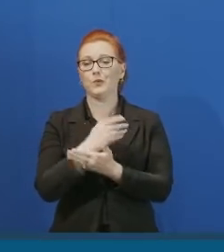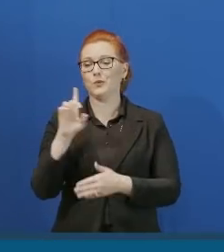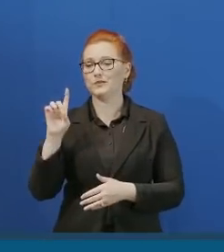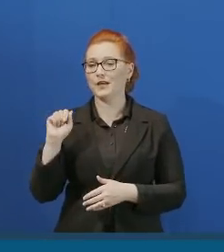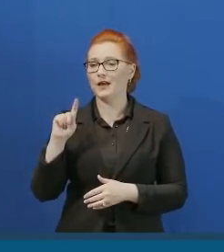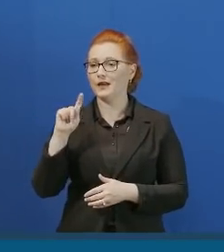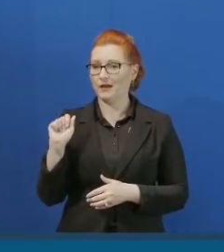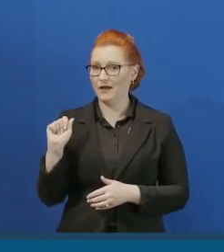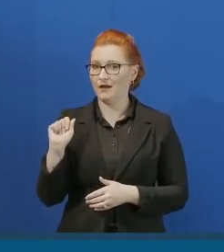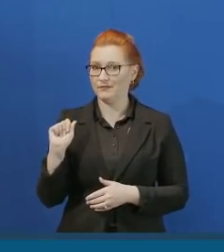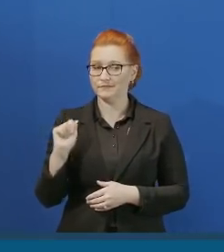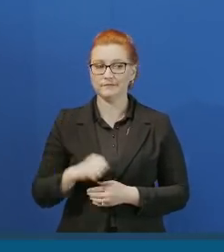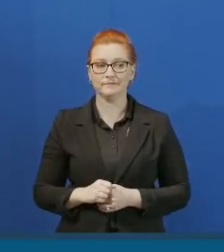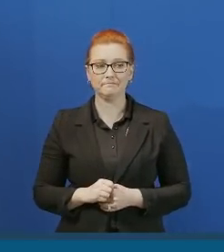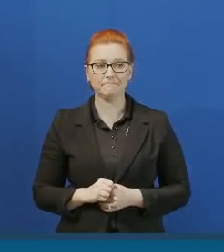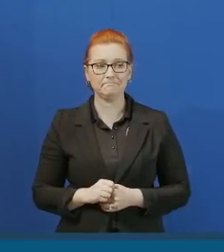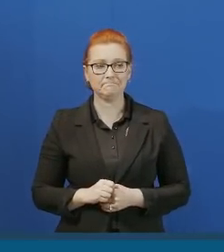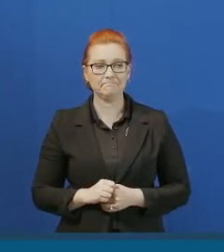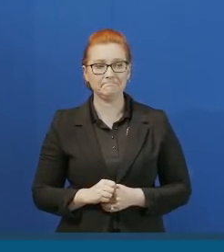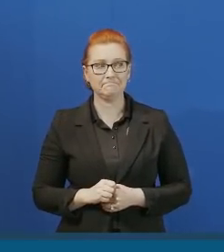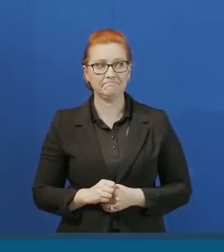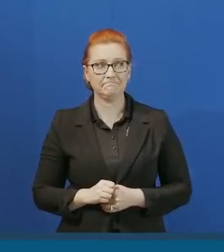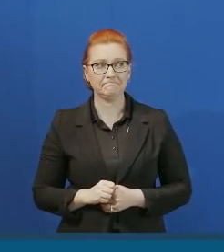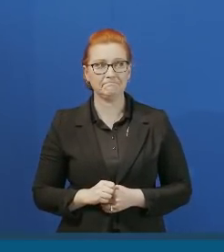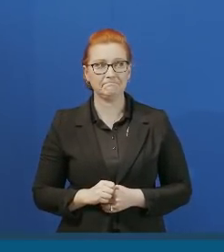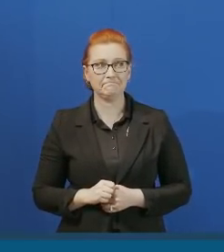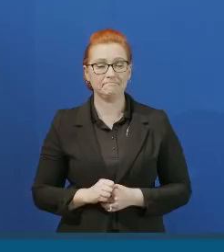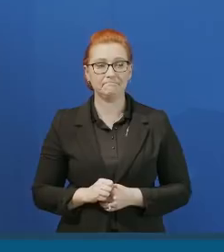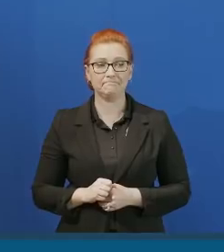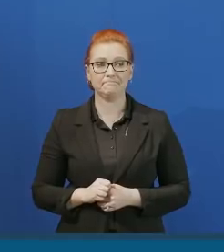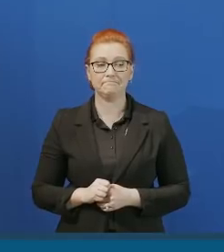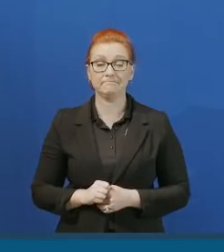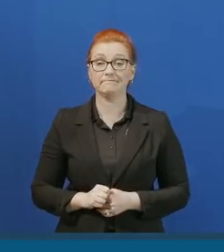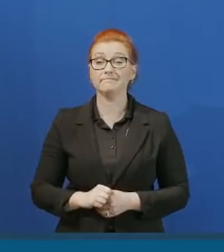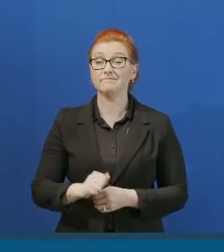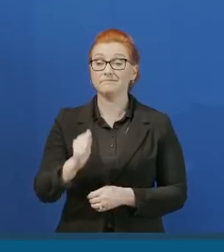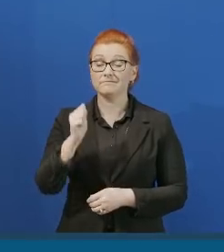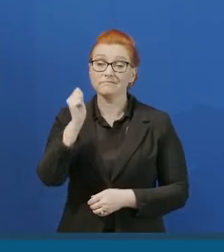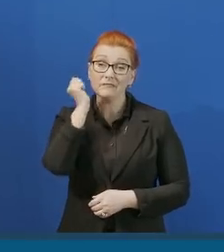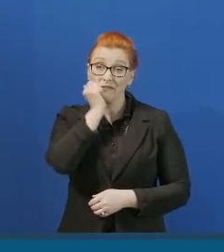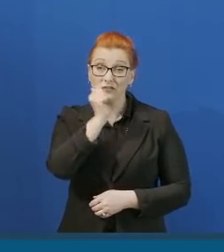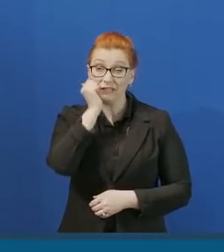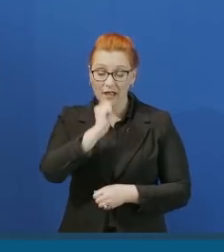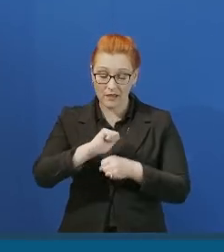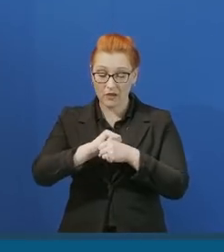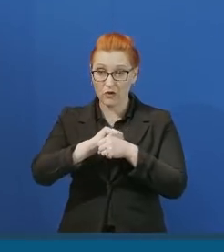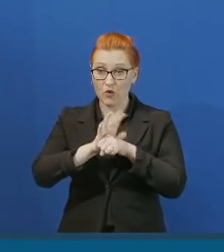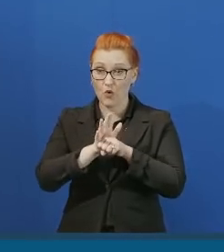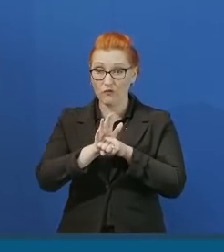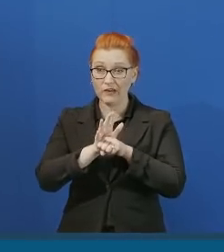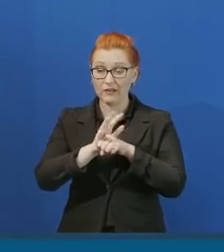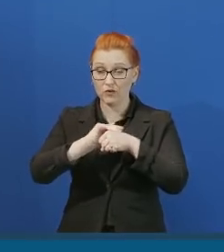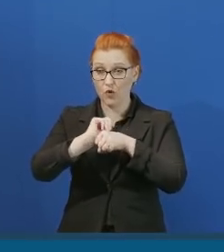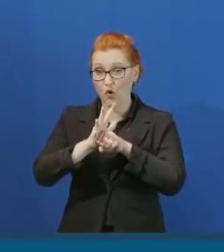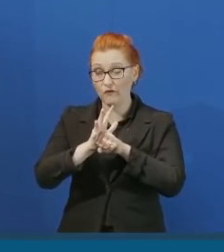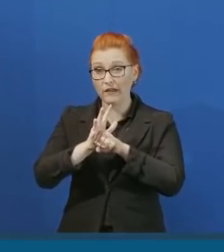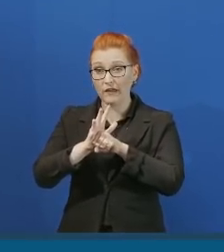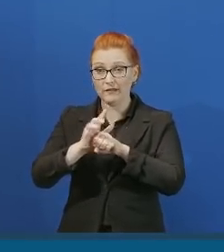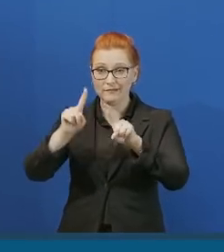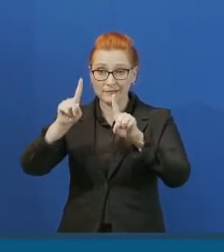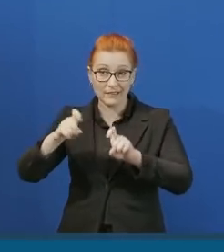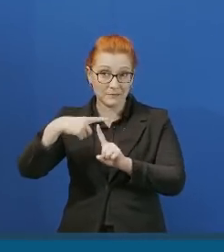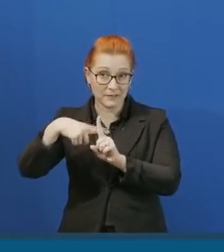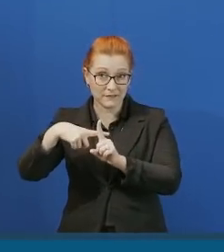So these are the COVID-19 cases day by day. If you look at the